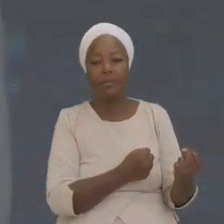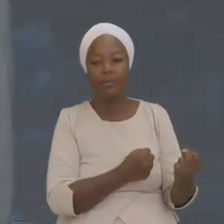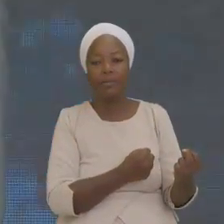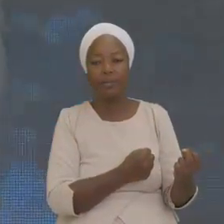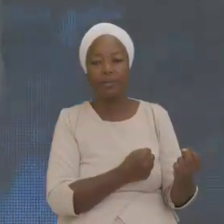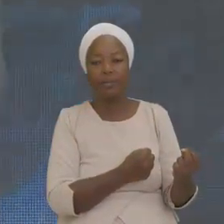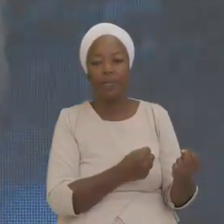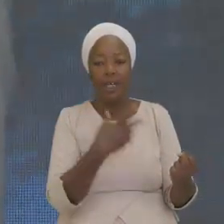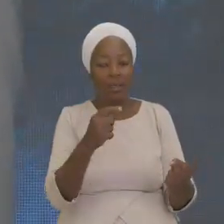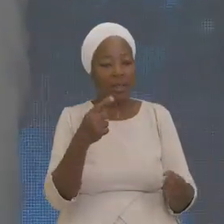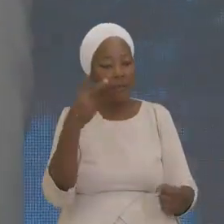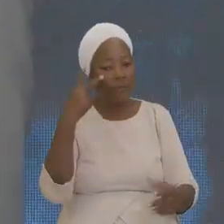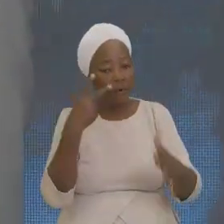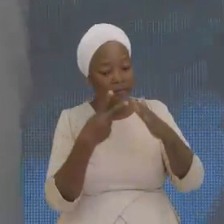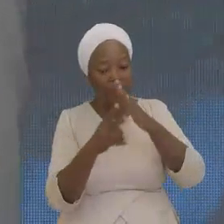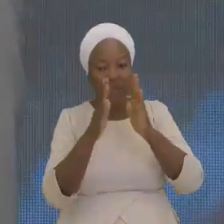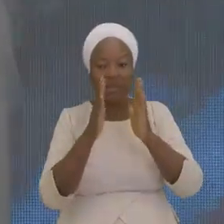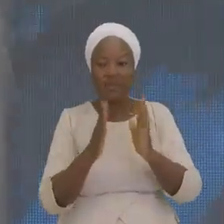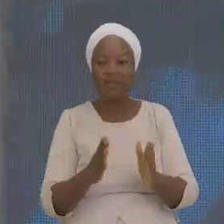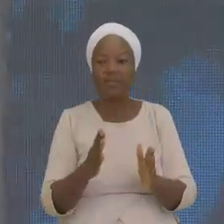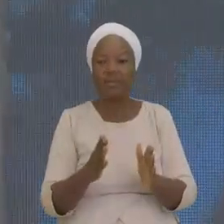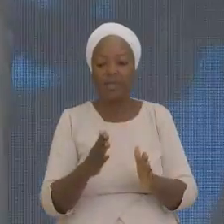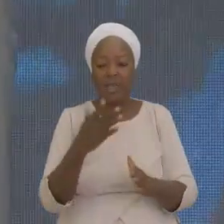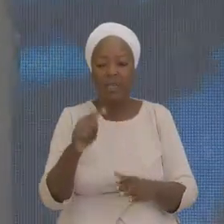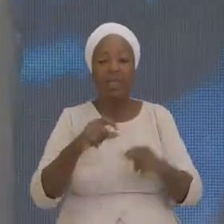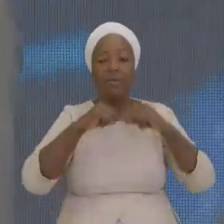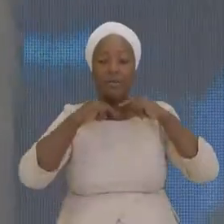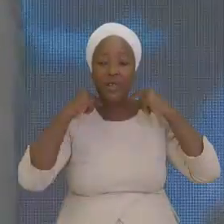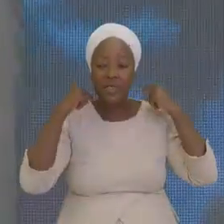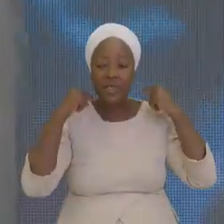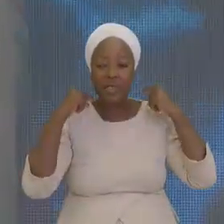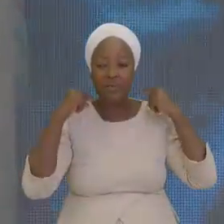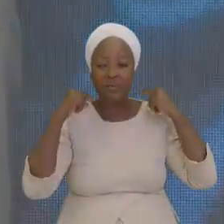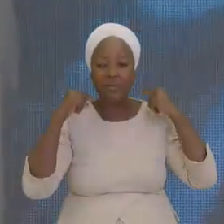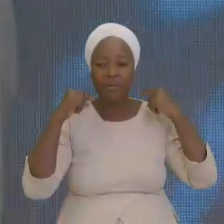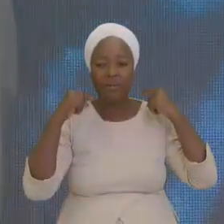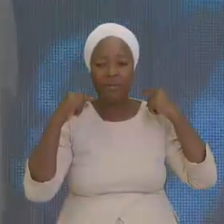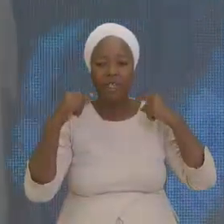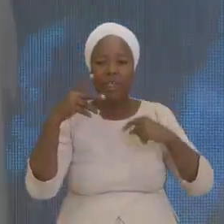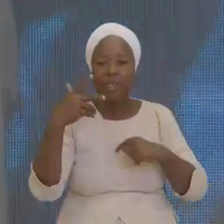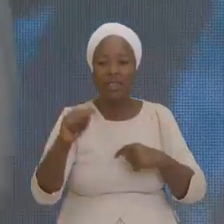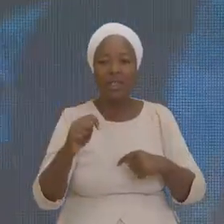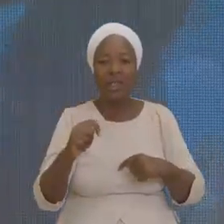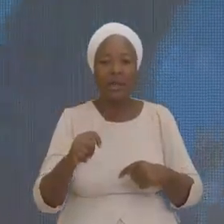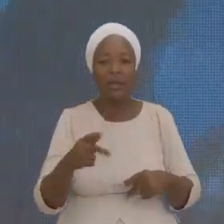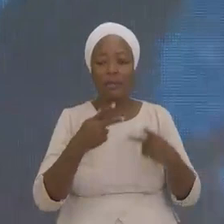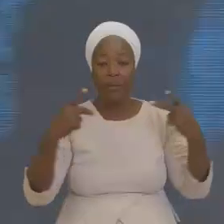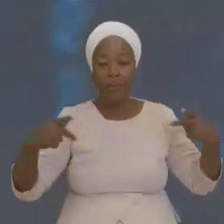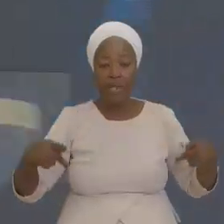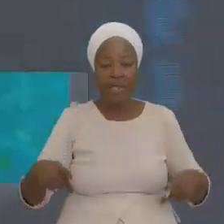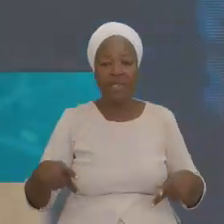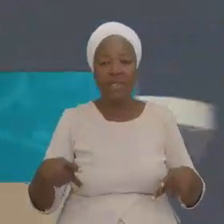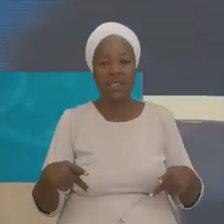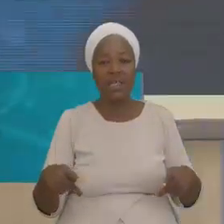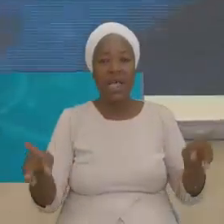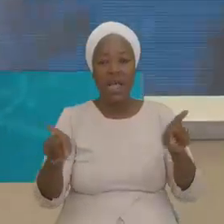The prophet, the priest, the prince. As